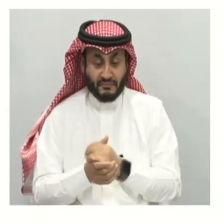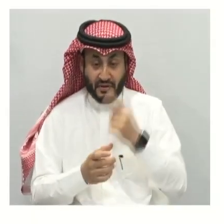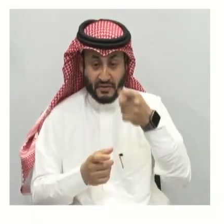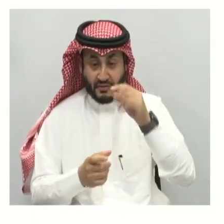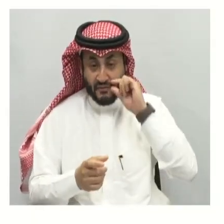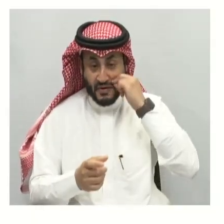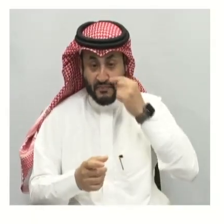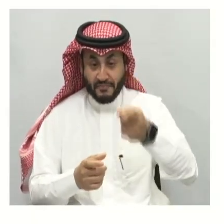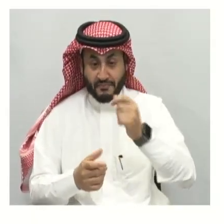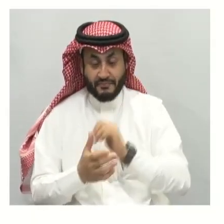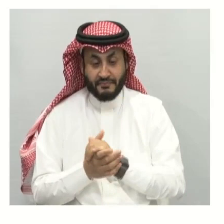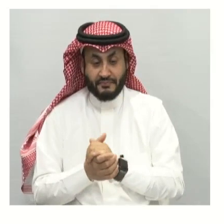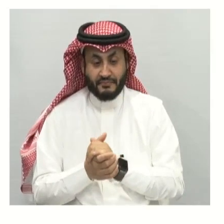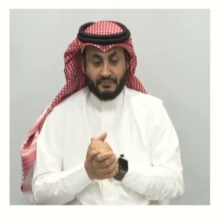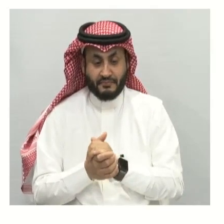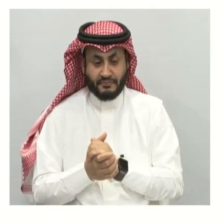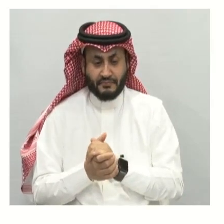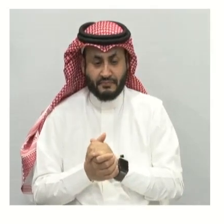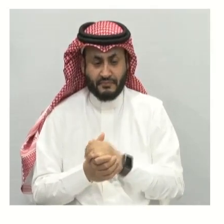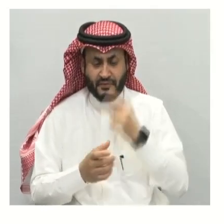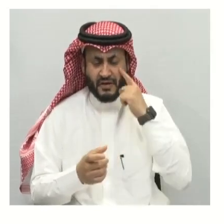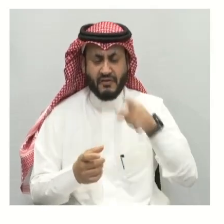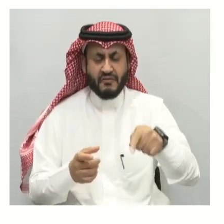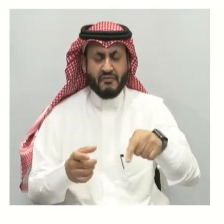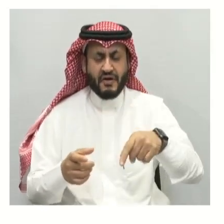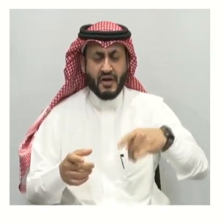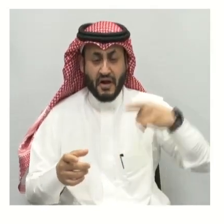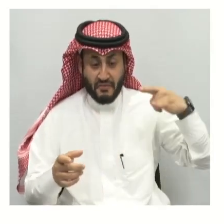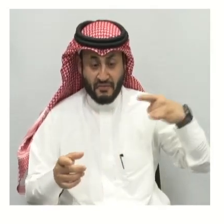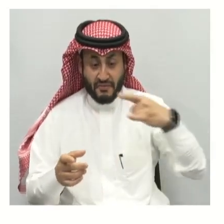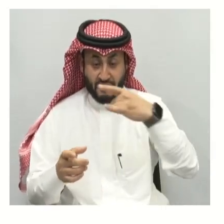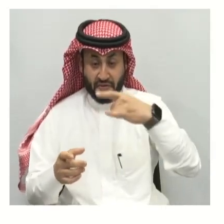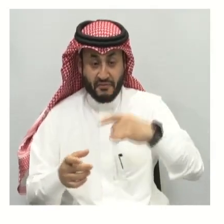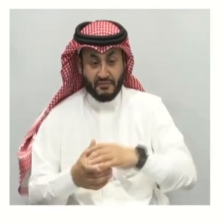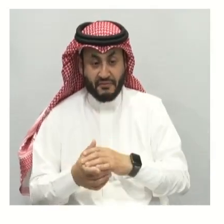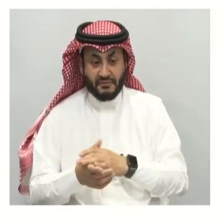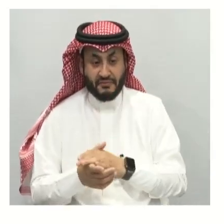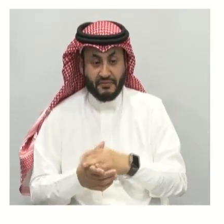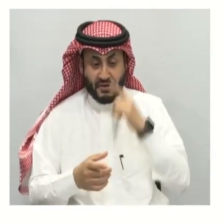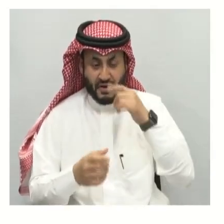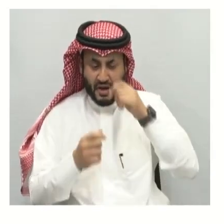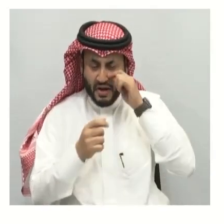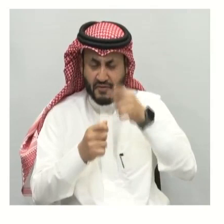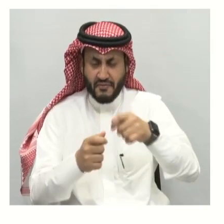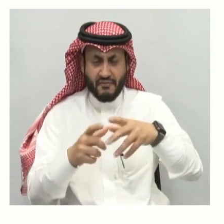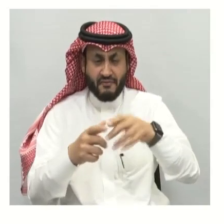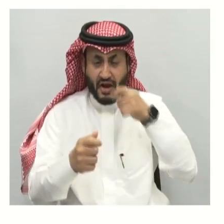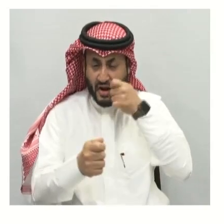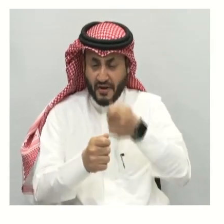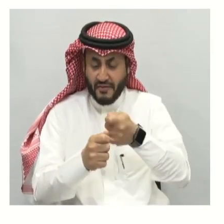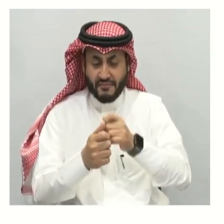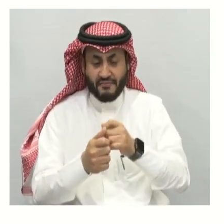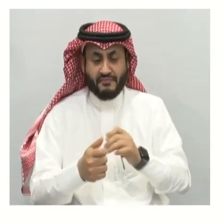boy, right? Standing as if he's standing on the globe. He has this microscope and he